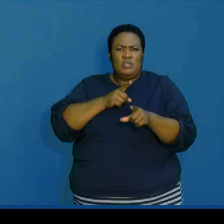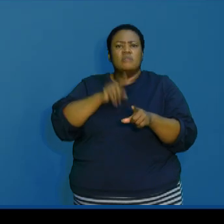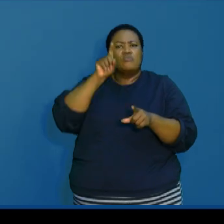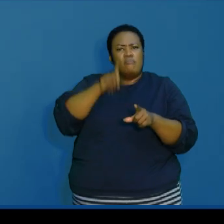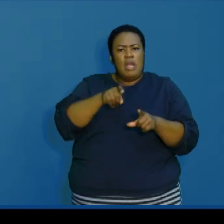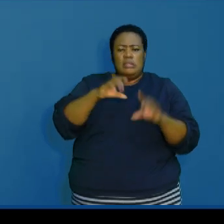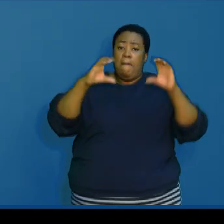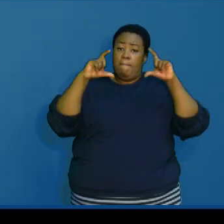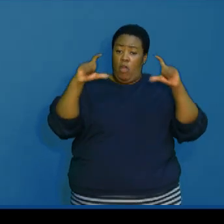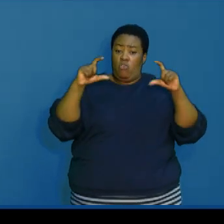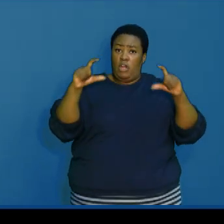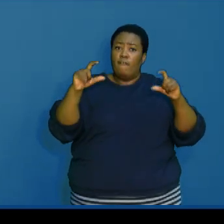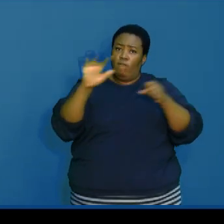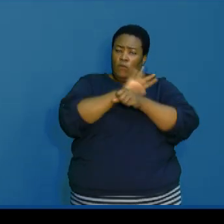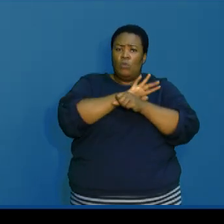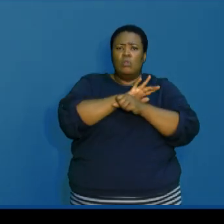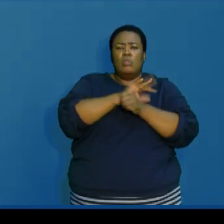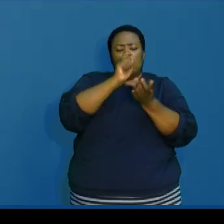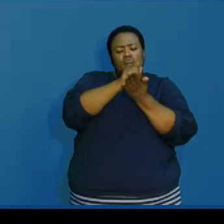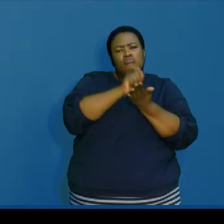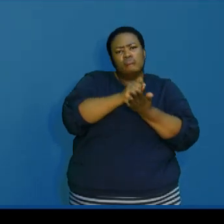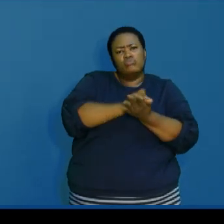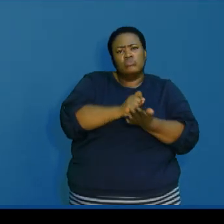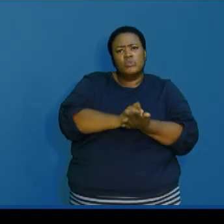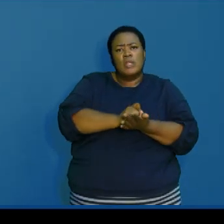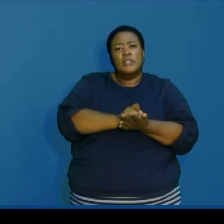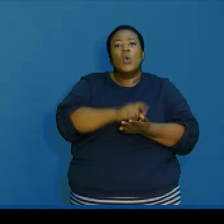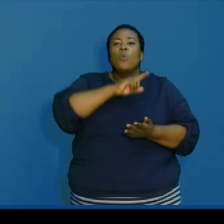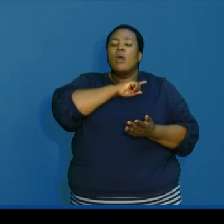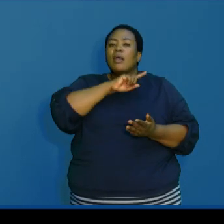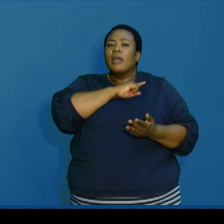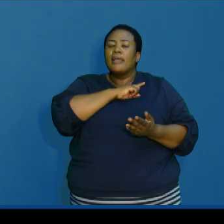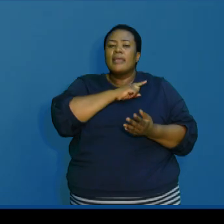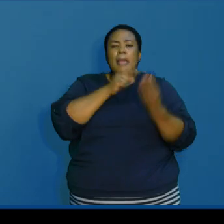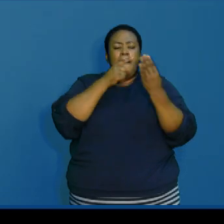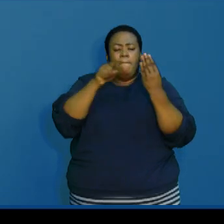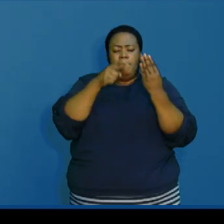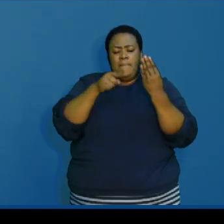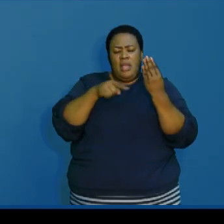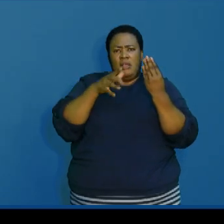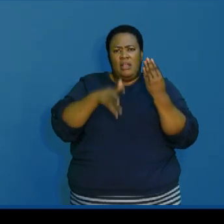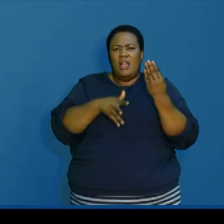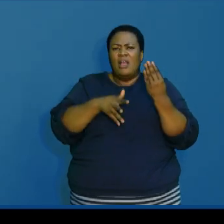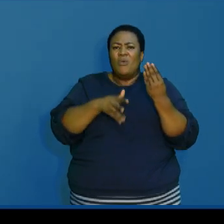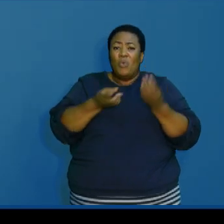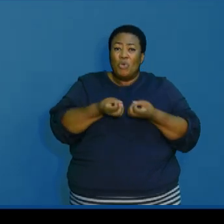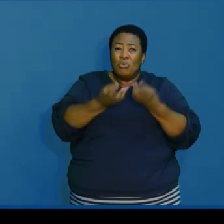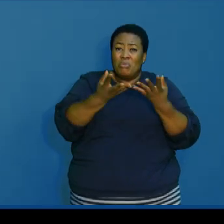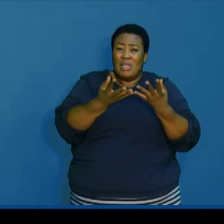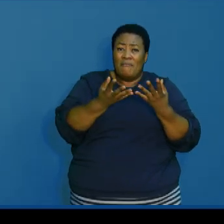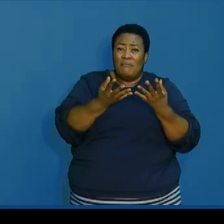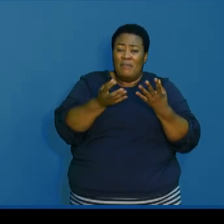paragraph full of a response, because no marker is going to give you a mark for saying yes only or for